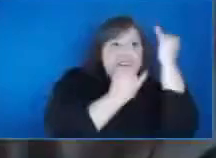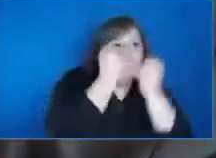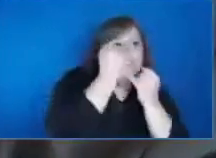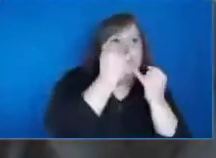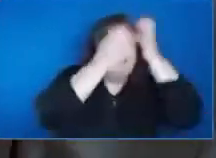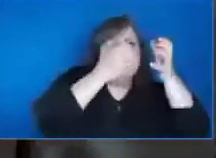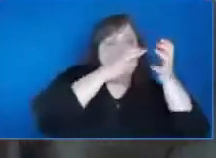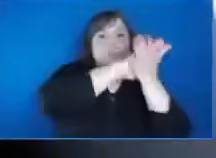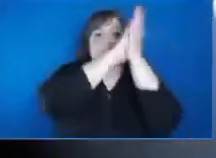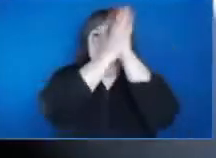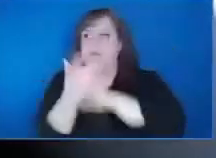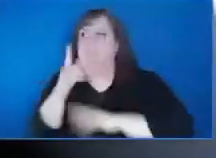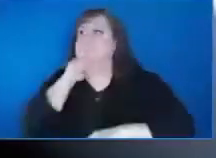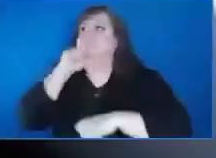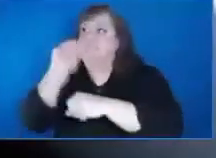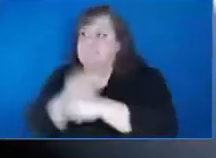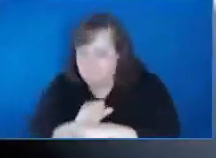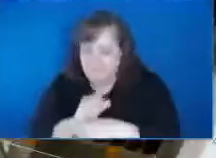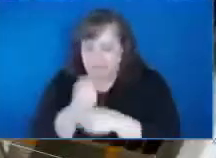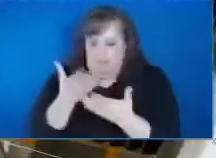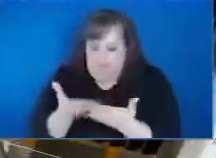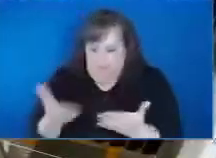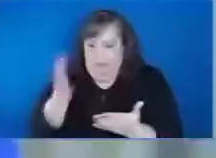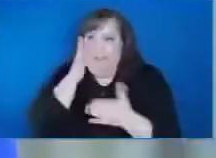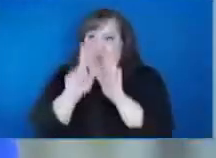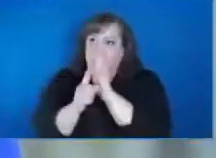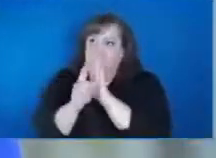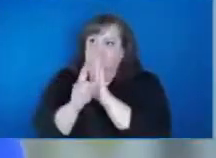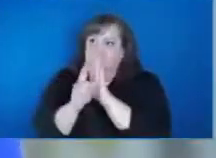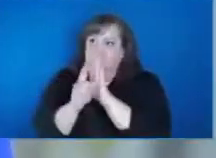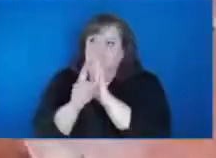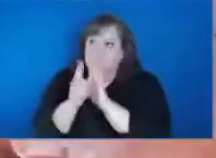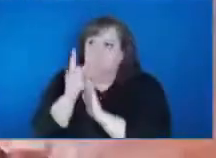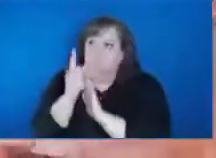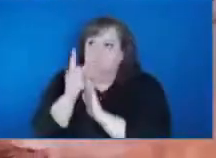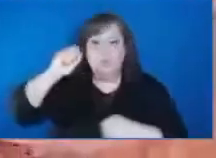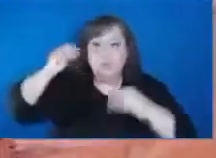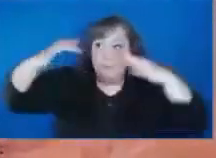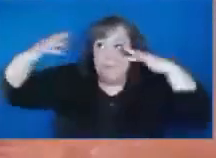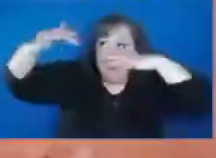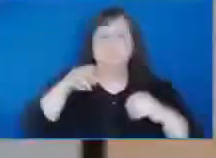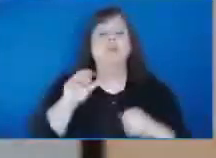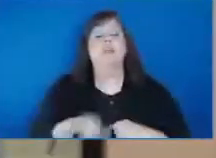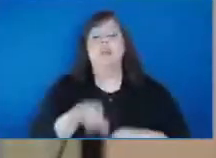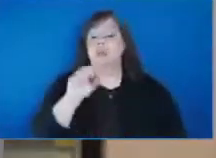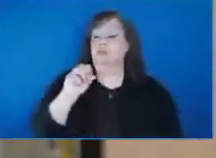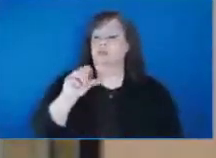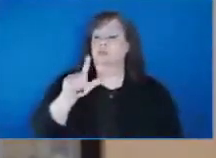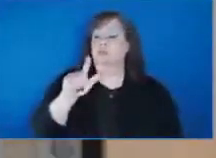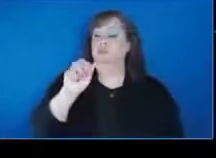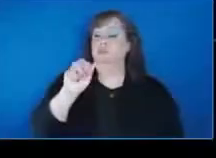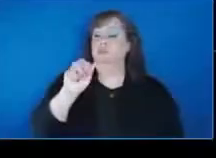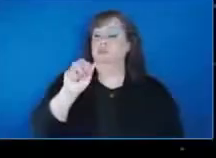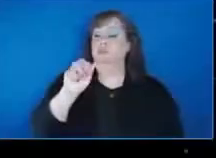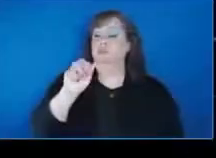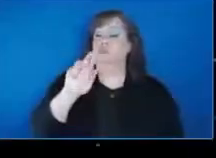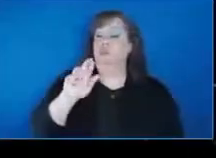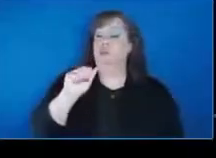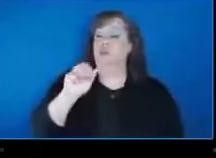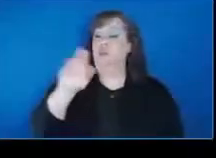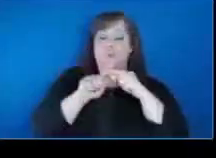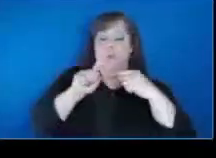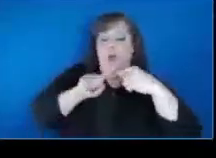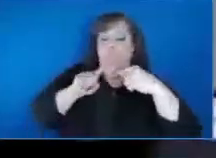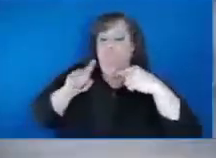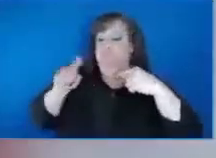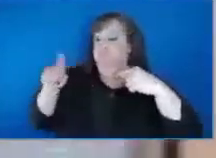are gonna go into space. The solar arrays will actually roll out to 28 feet in length. Once the solar arrays are deployed, it's going to be the